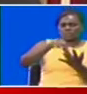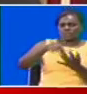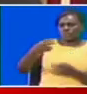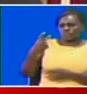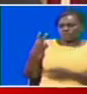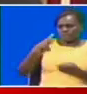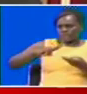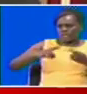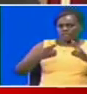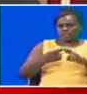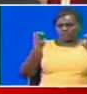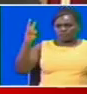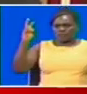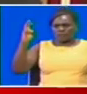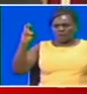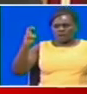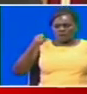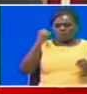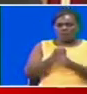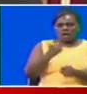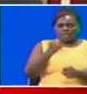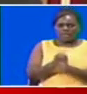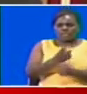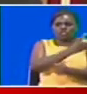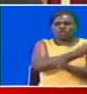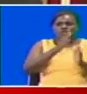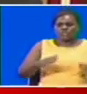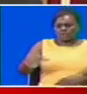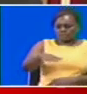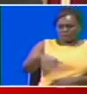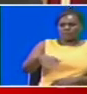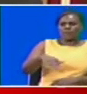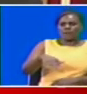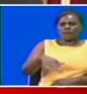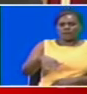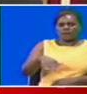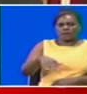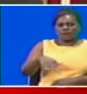of terms and conditions of work of doctors, are